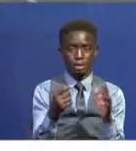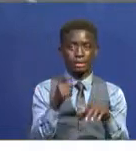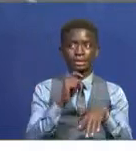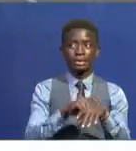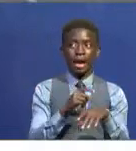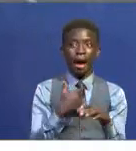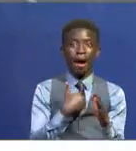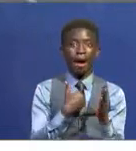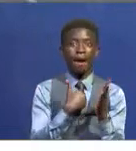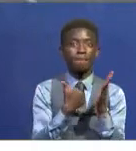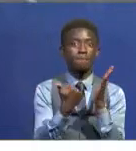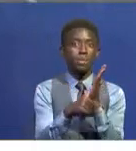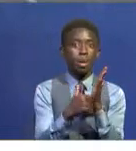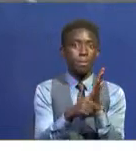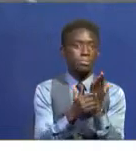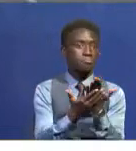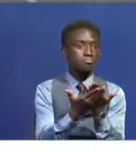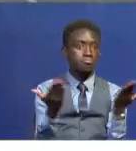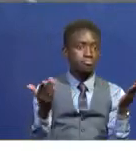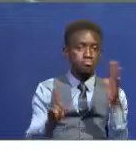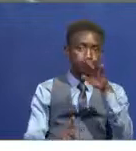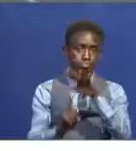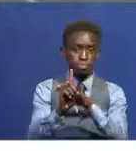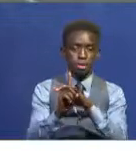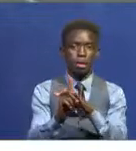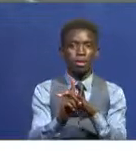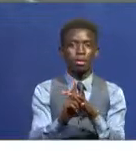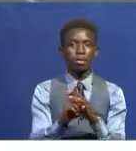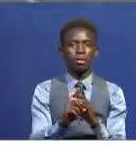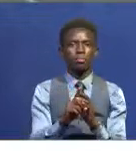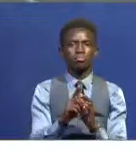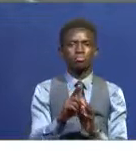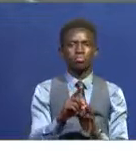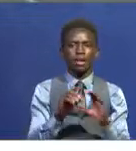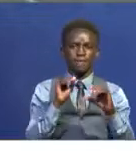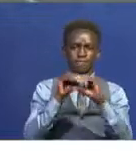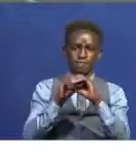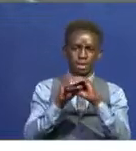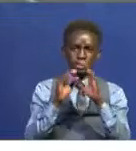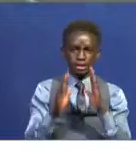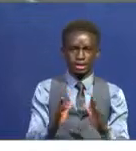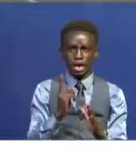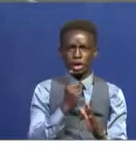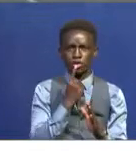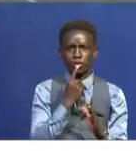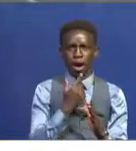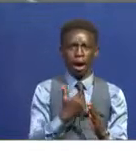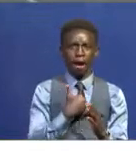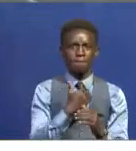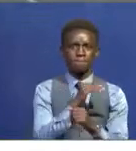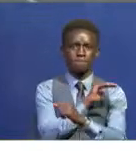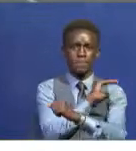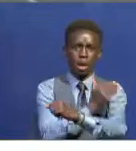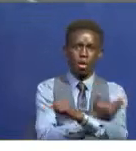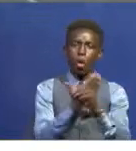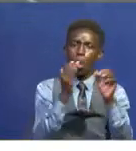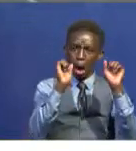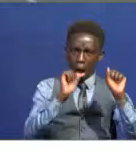an issue, a potential investor can always run to some of these regulators to